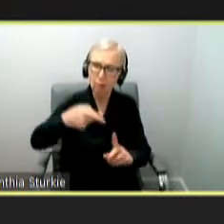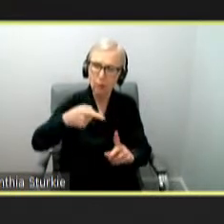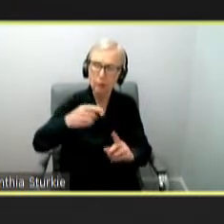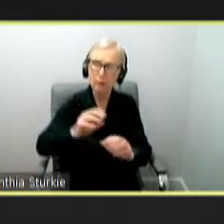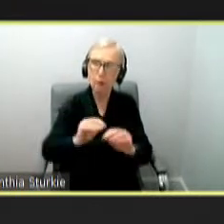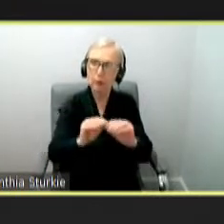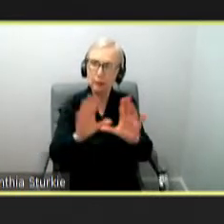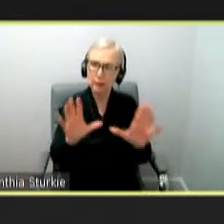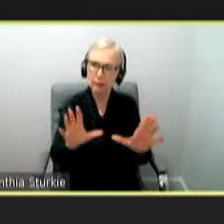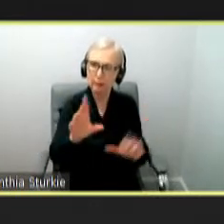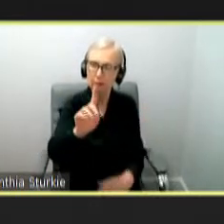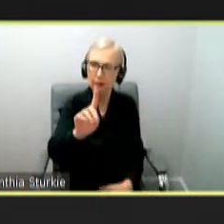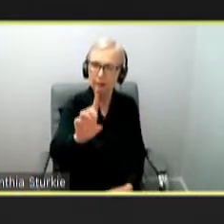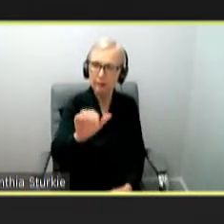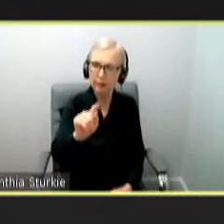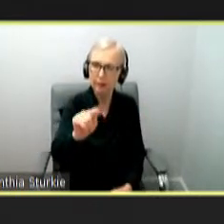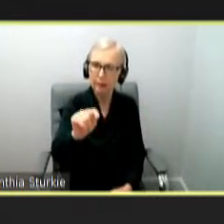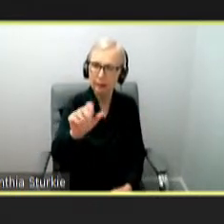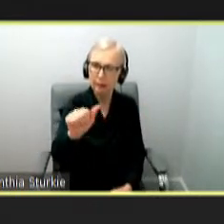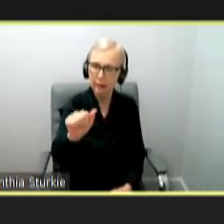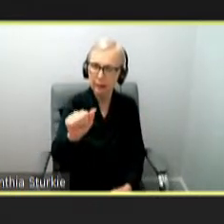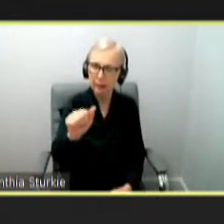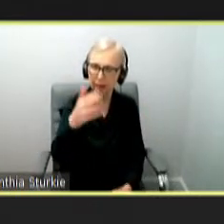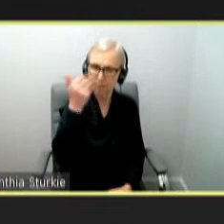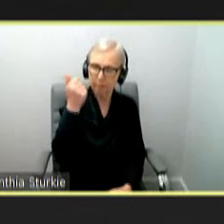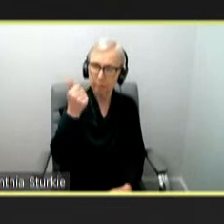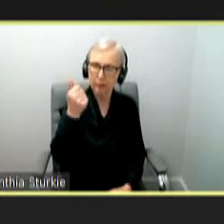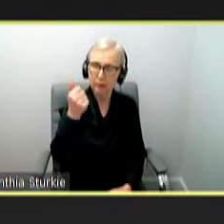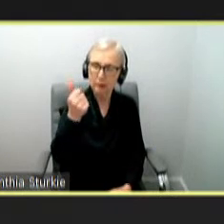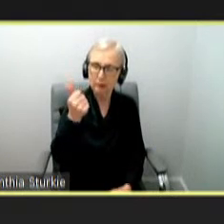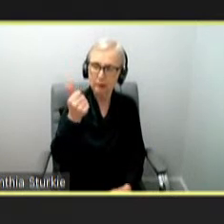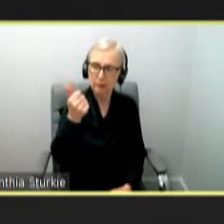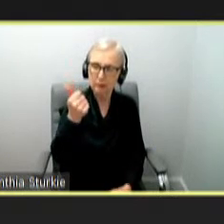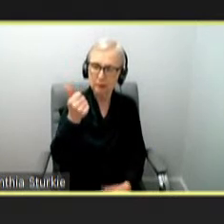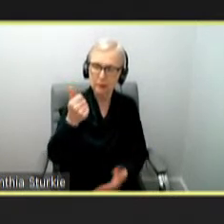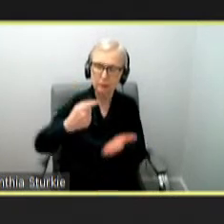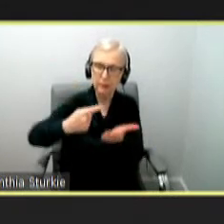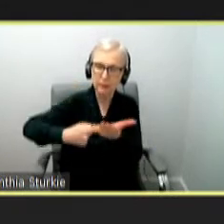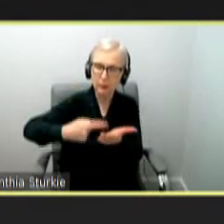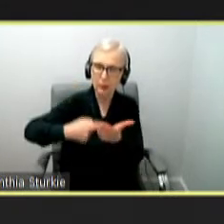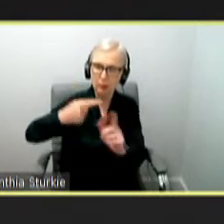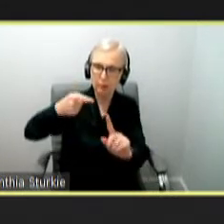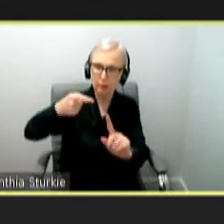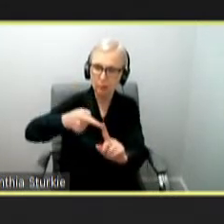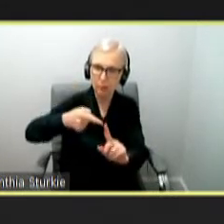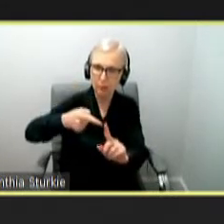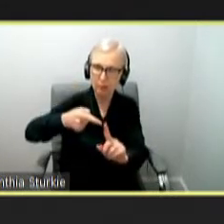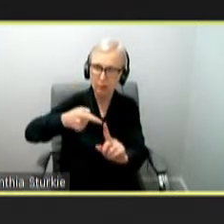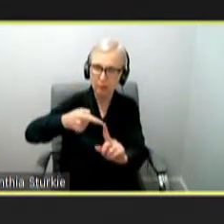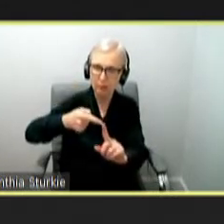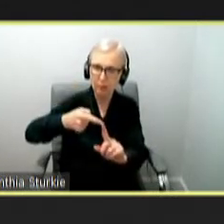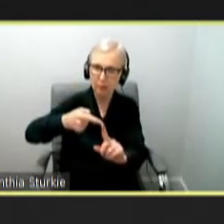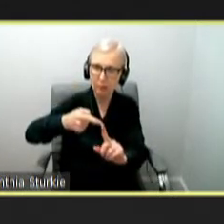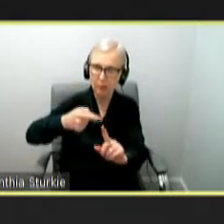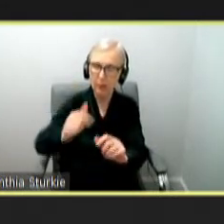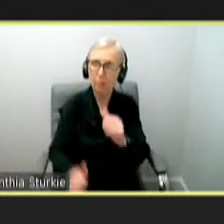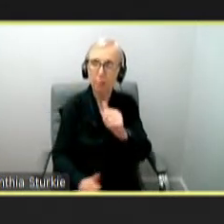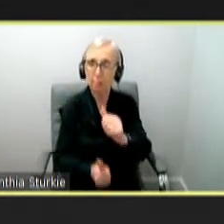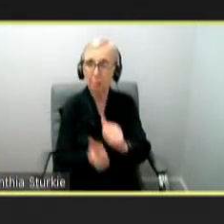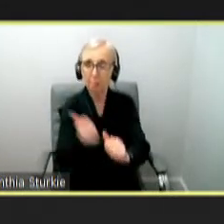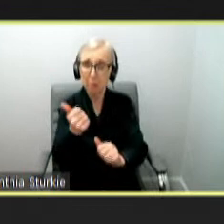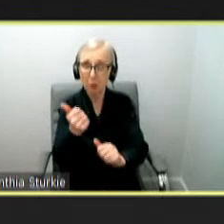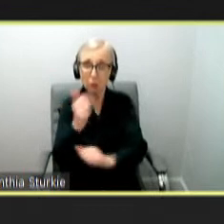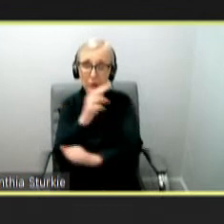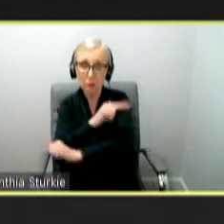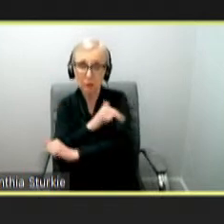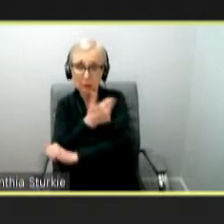some of this data? Because it's been a talking point, right? That a vast majority of our hospitalized population are among